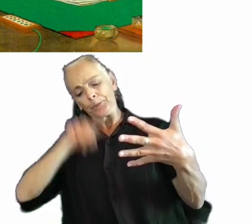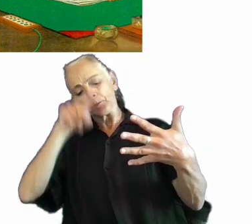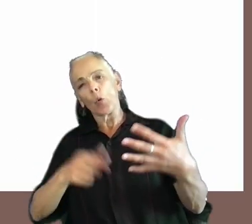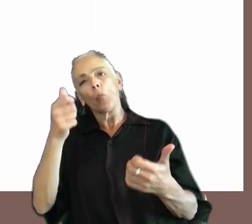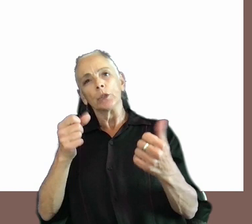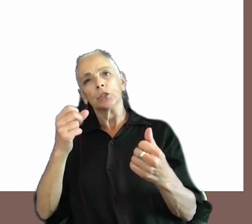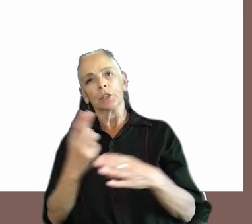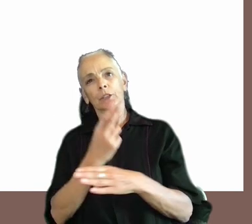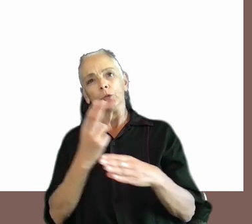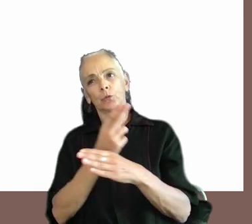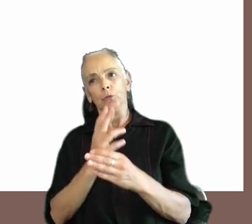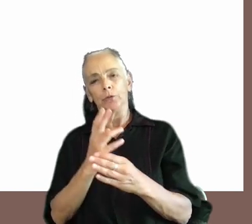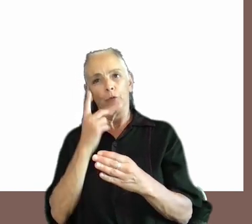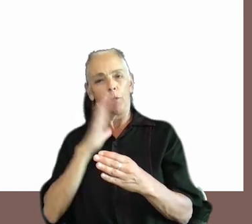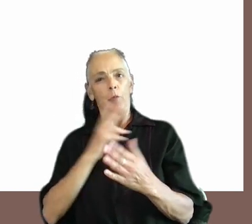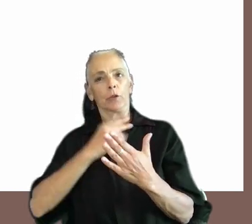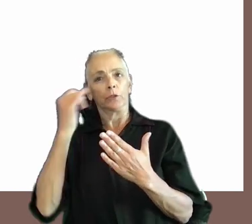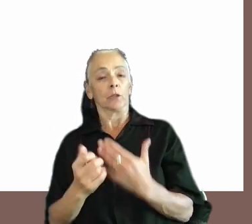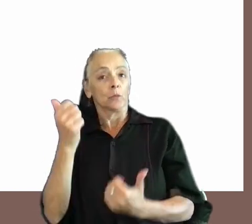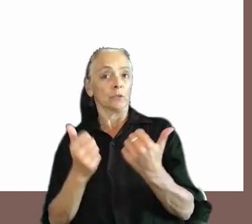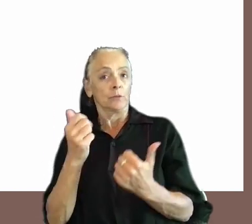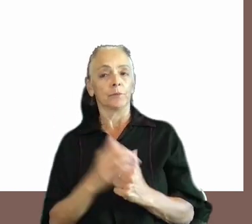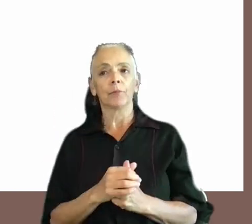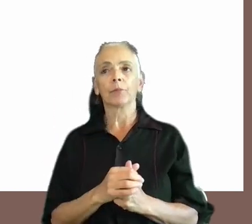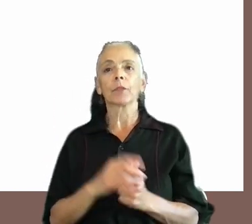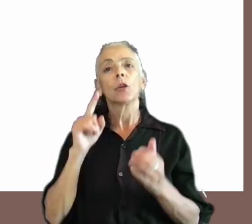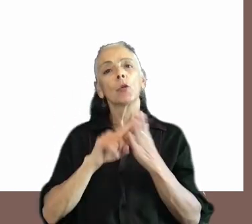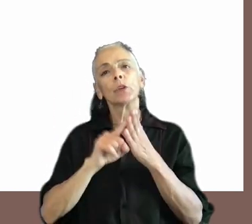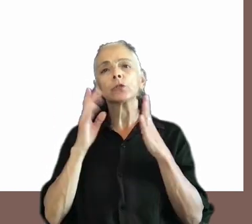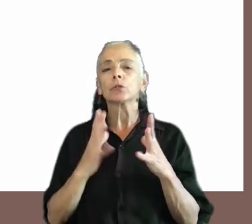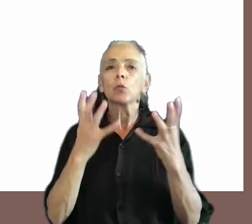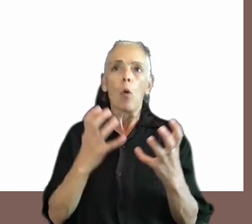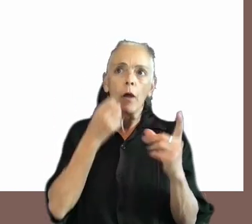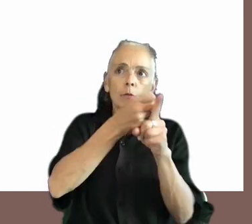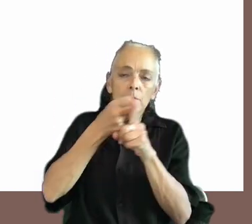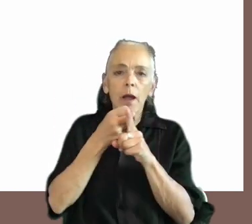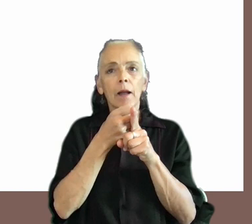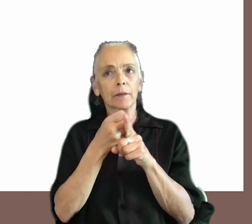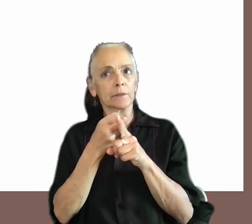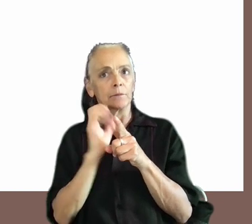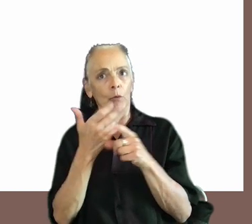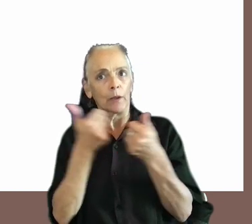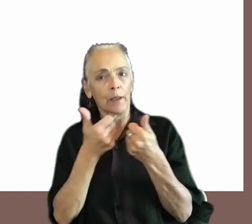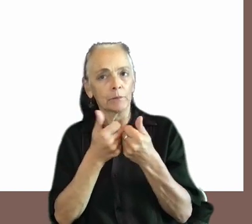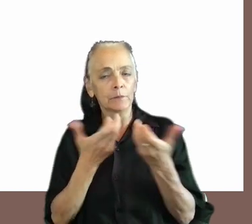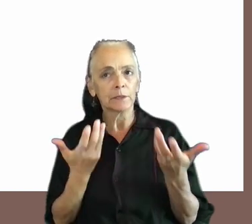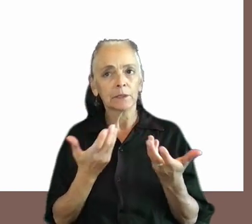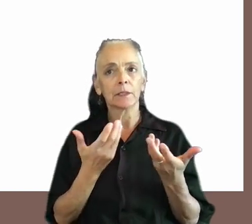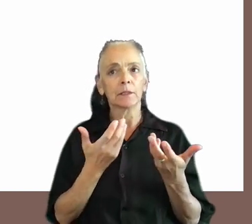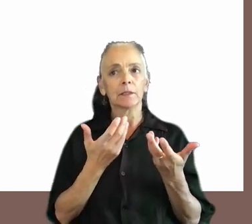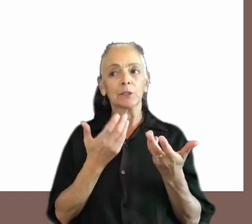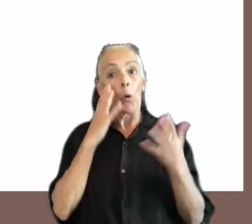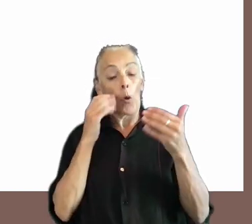that project as researchers we all want to be impactful with these items i hope you can help the teams who support see